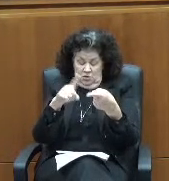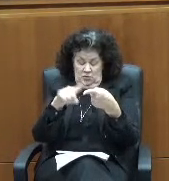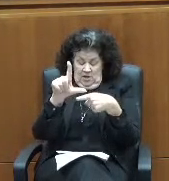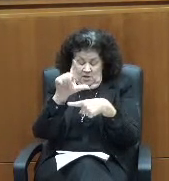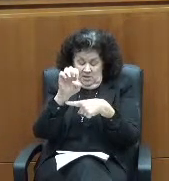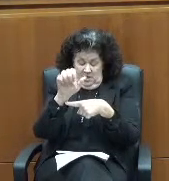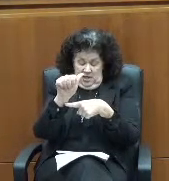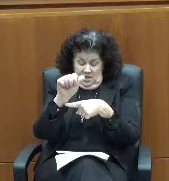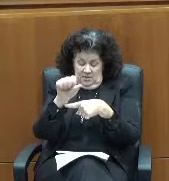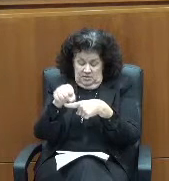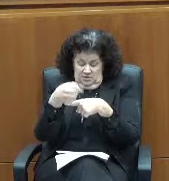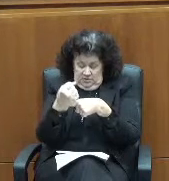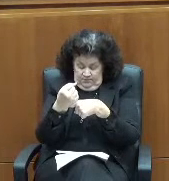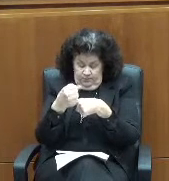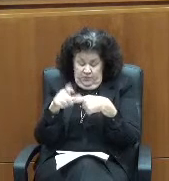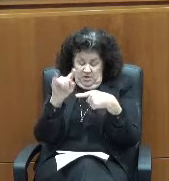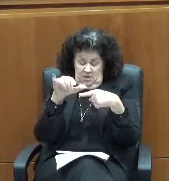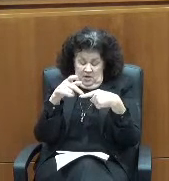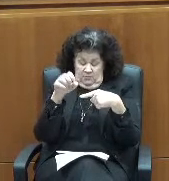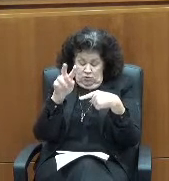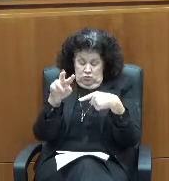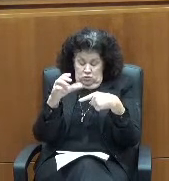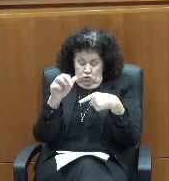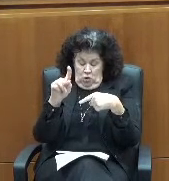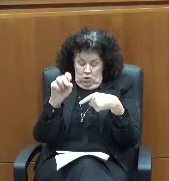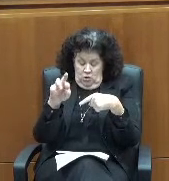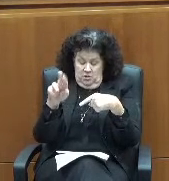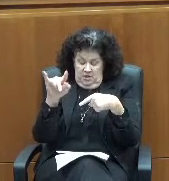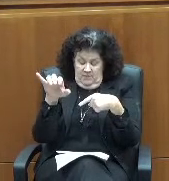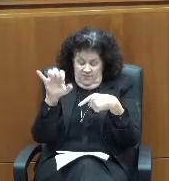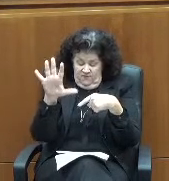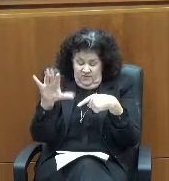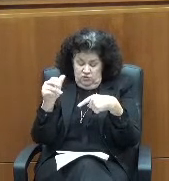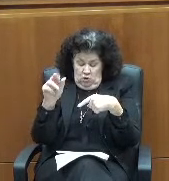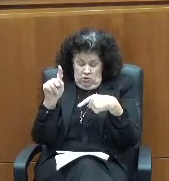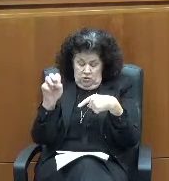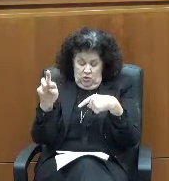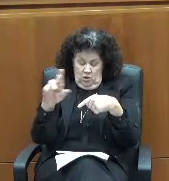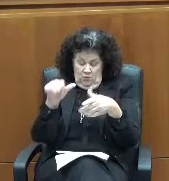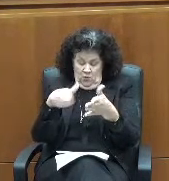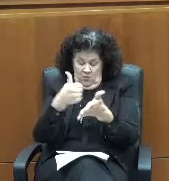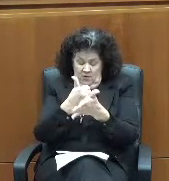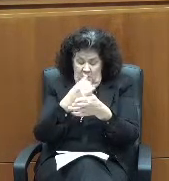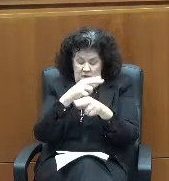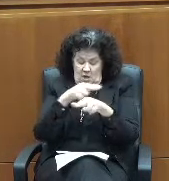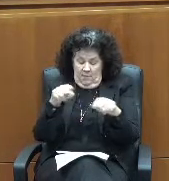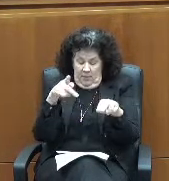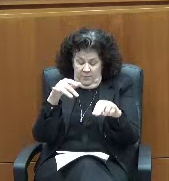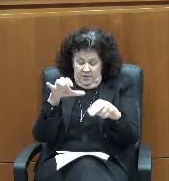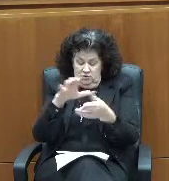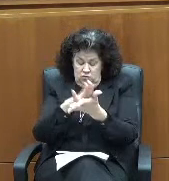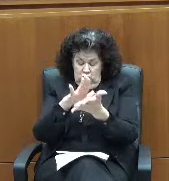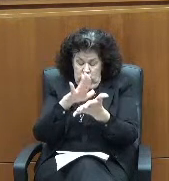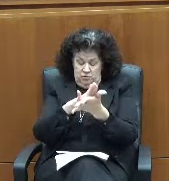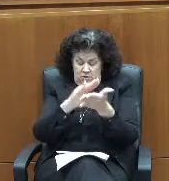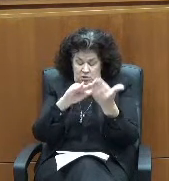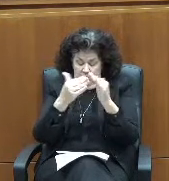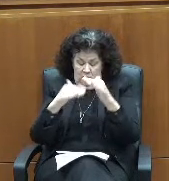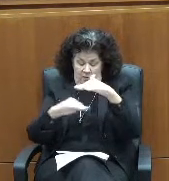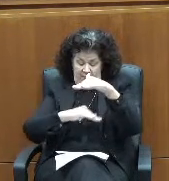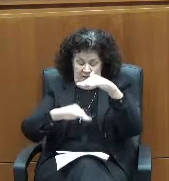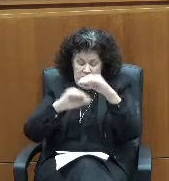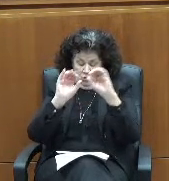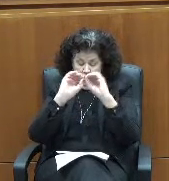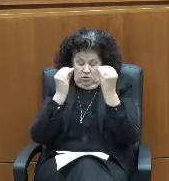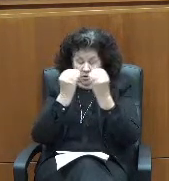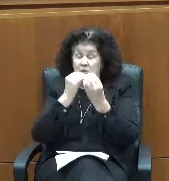to LEAs, Type 2 charters, Type 5 charters, approved non-public schools, and community-based organizations. Recommendation is